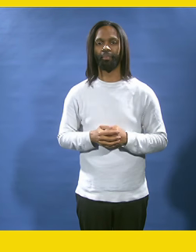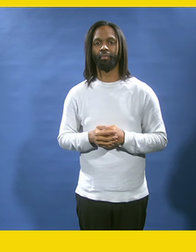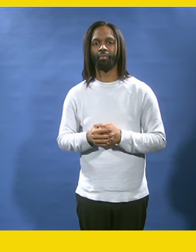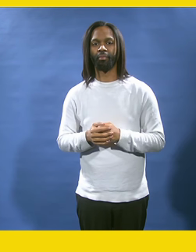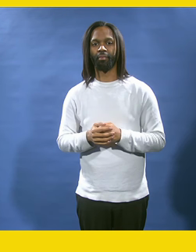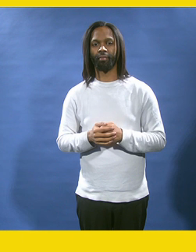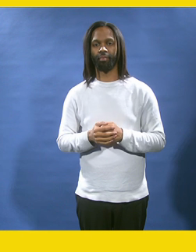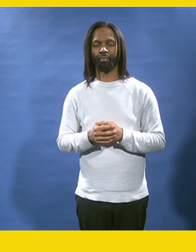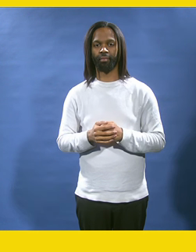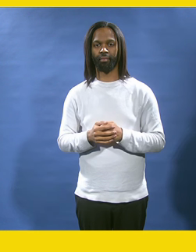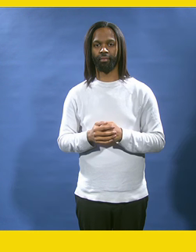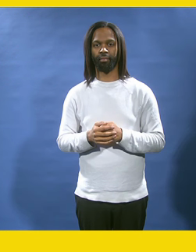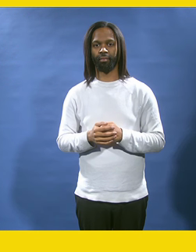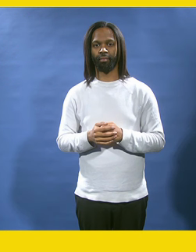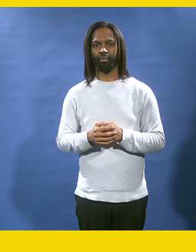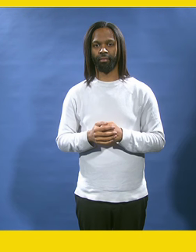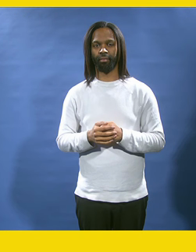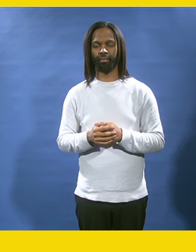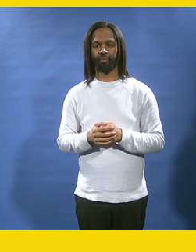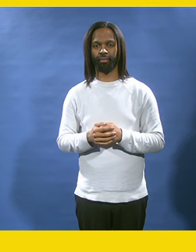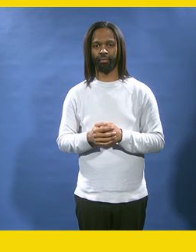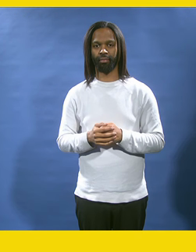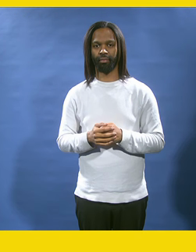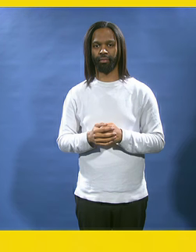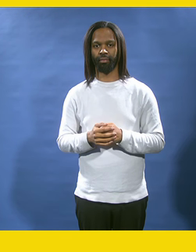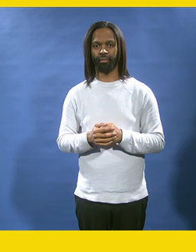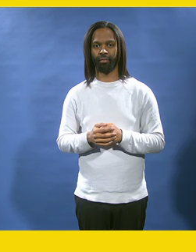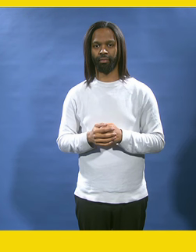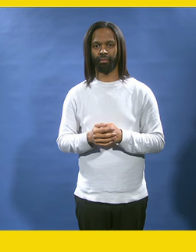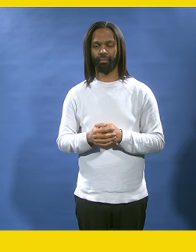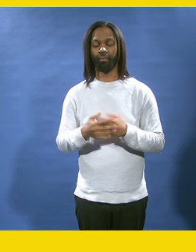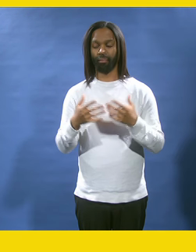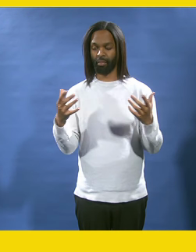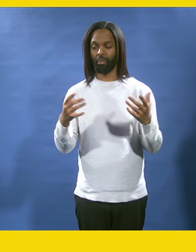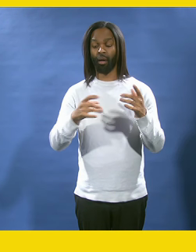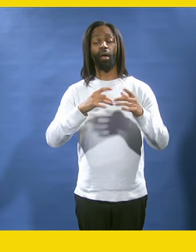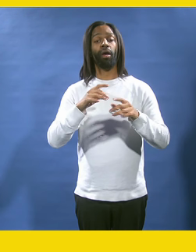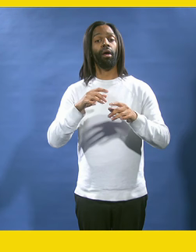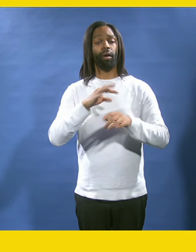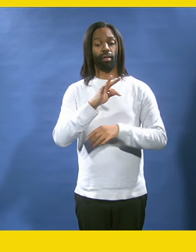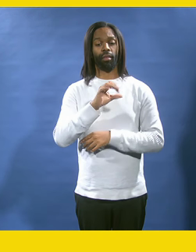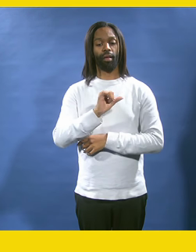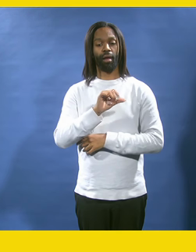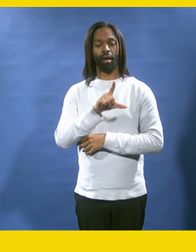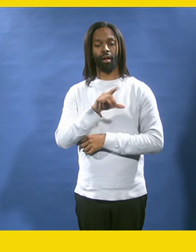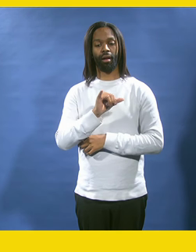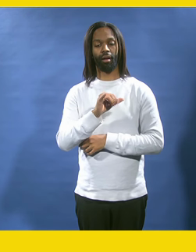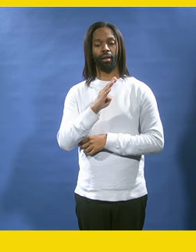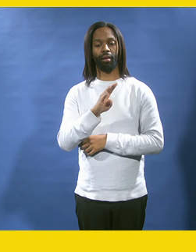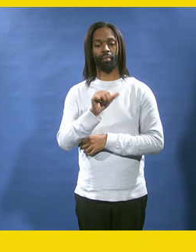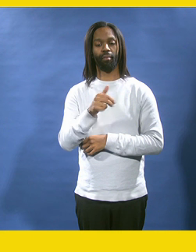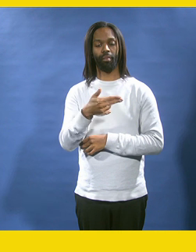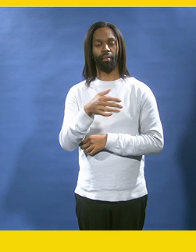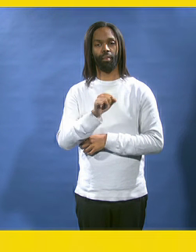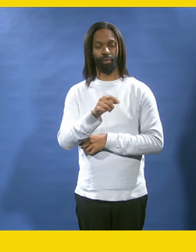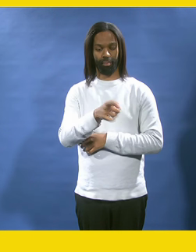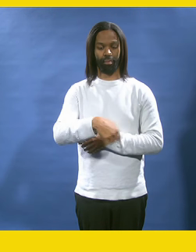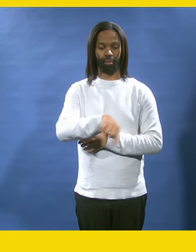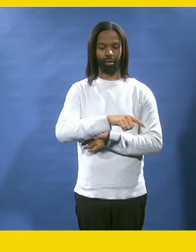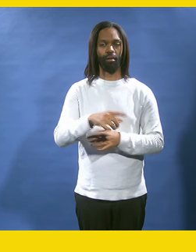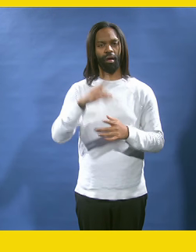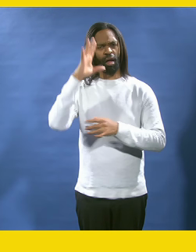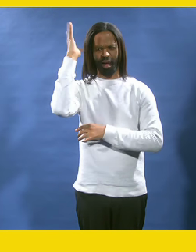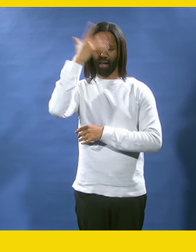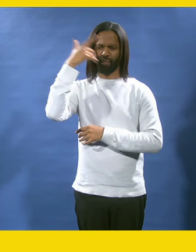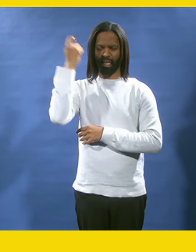committing gender apartheid in Afghanistan, and breaching international treaties and laws, and bringing them to